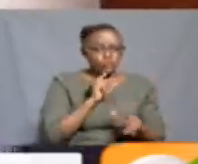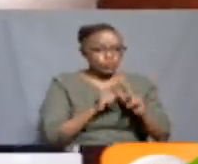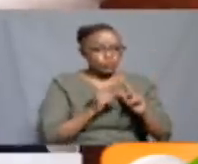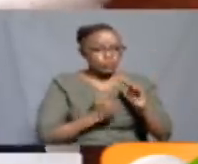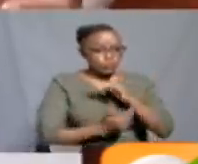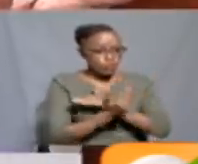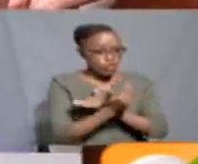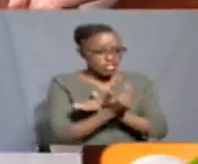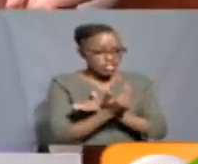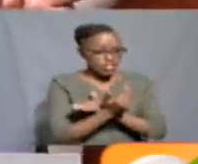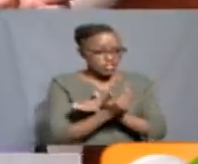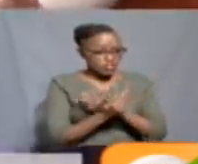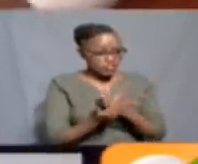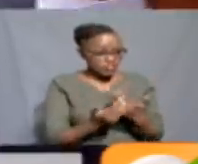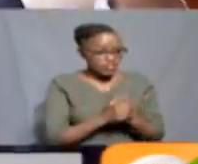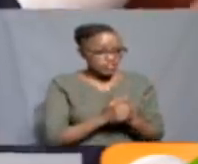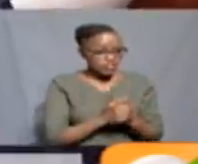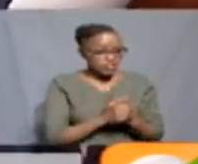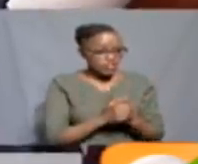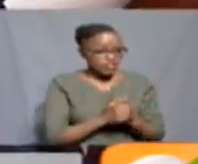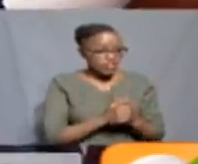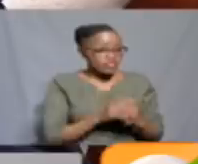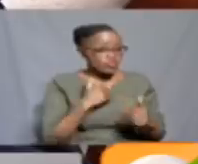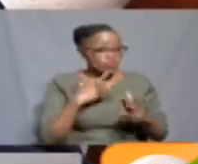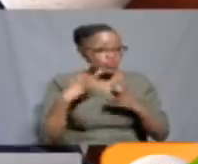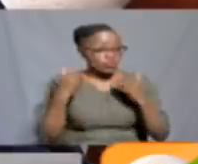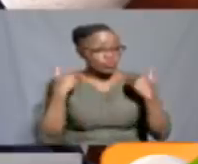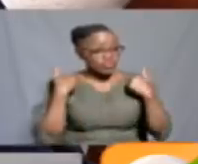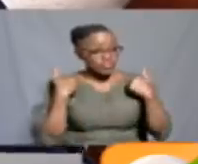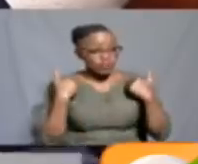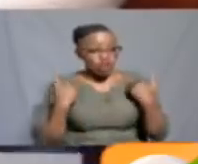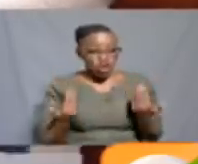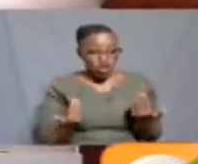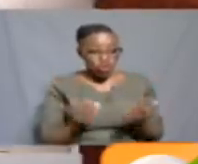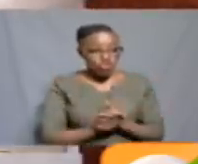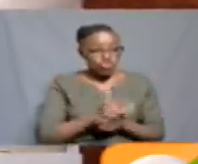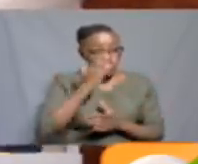Are you going to be humble? Are you going to be simple?